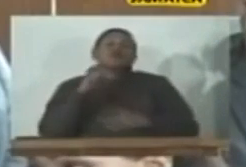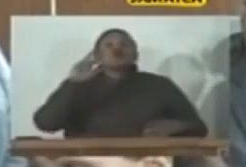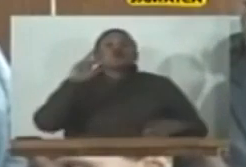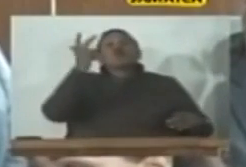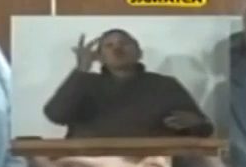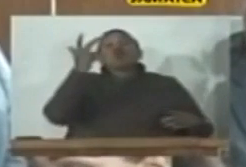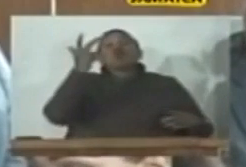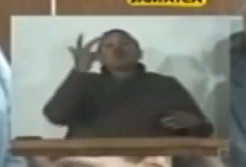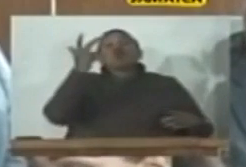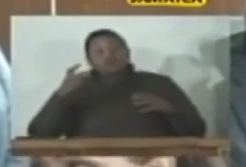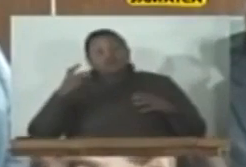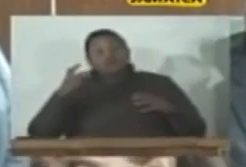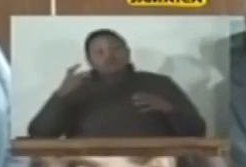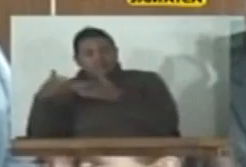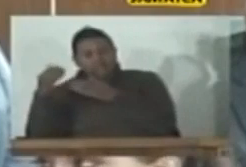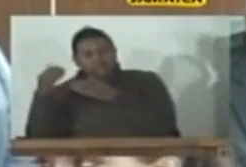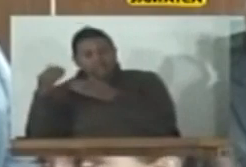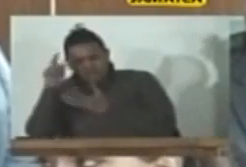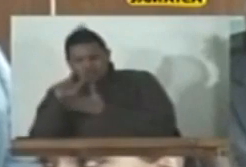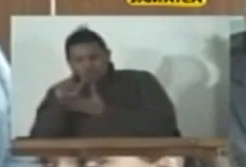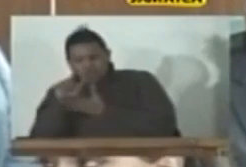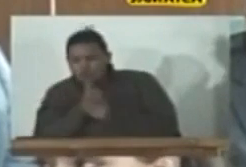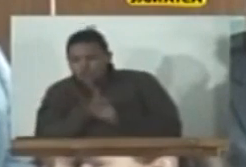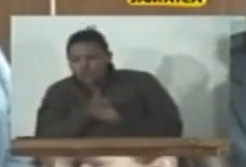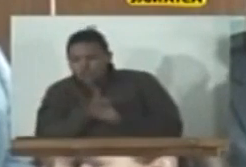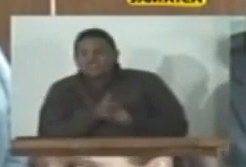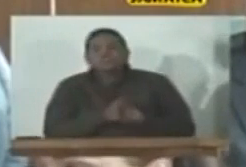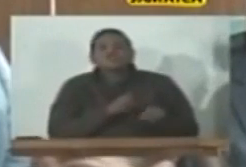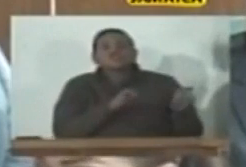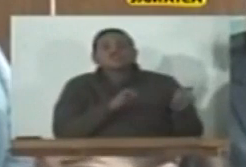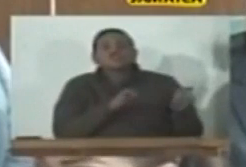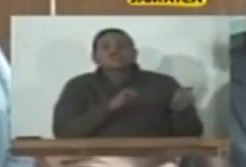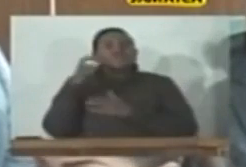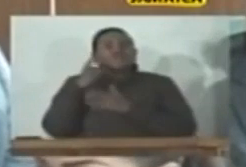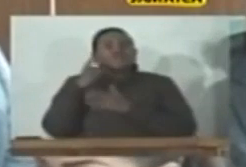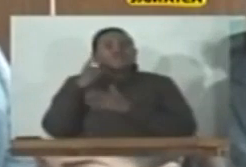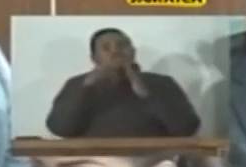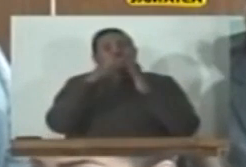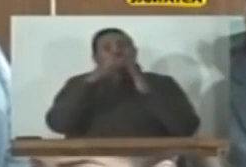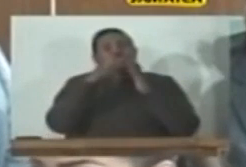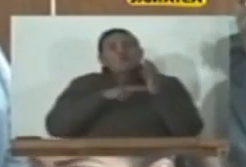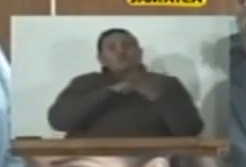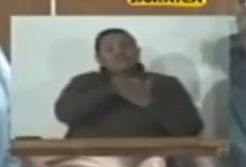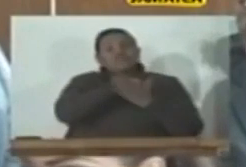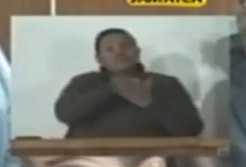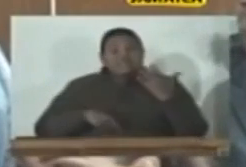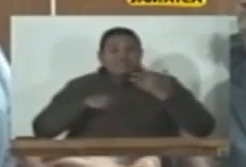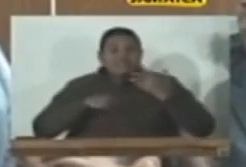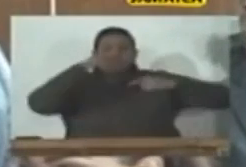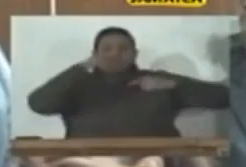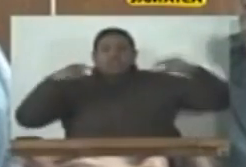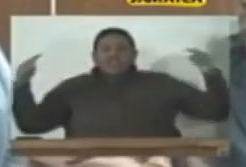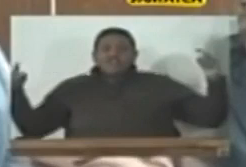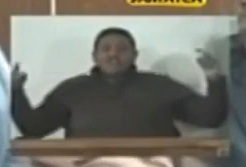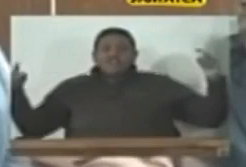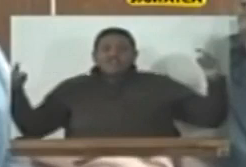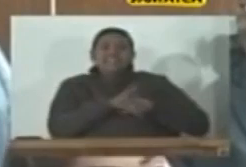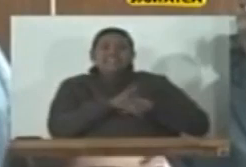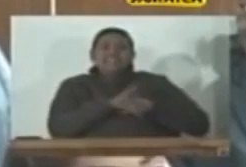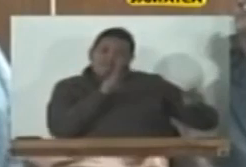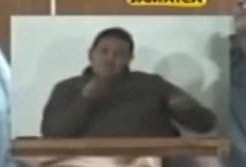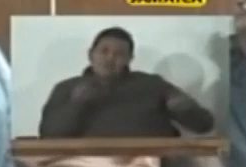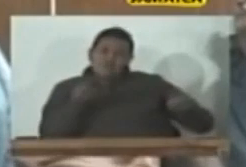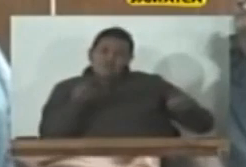rules, various enforcement and collection provisions, creating Tax Administration Jamaica as